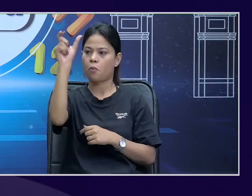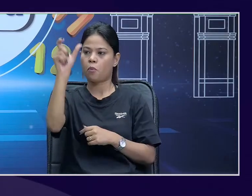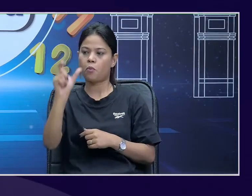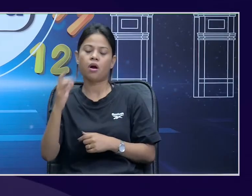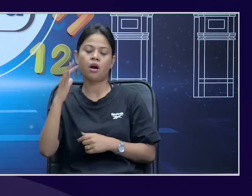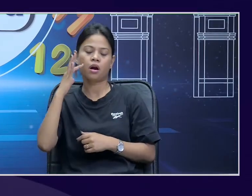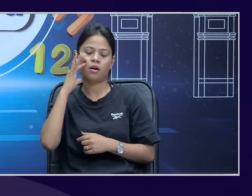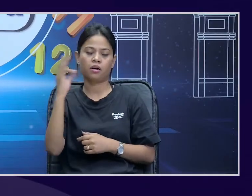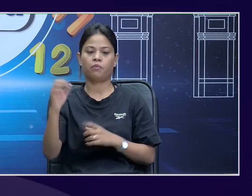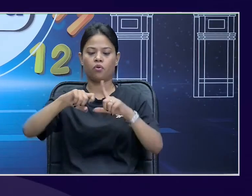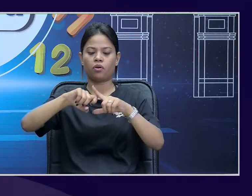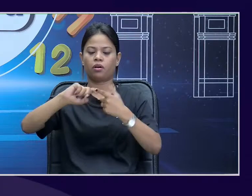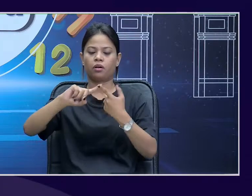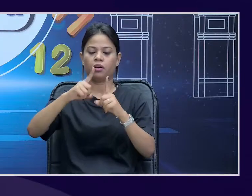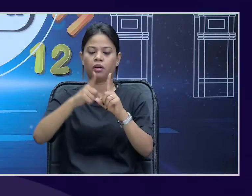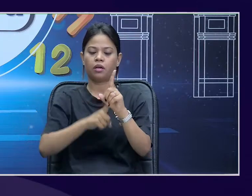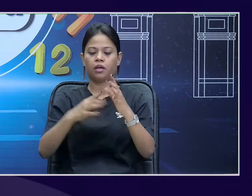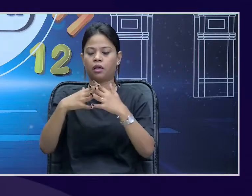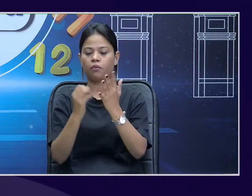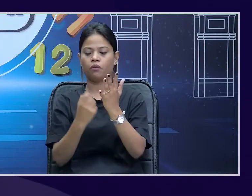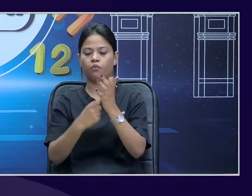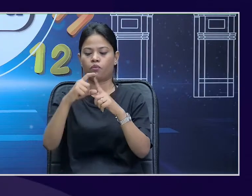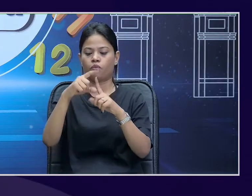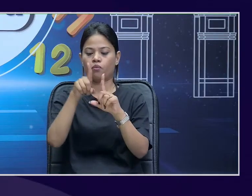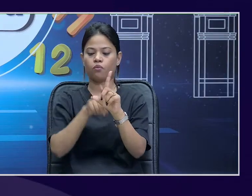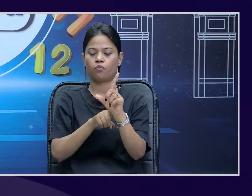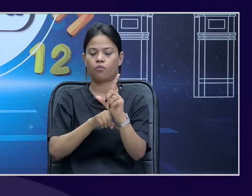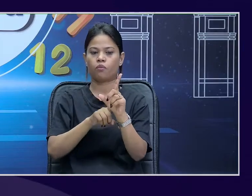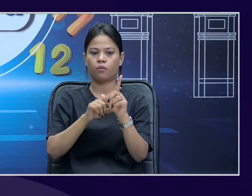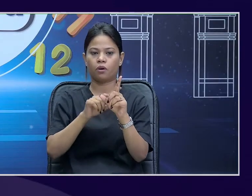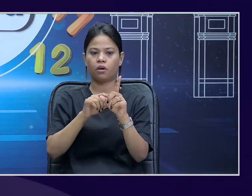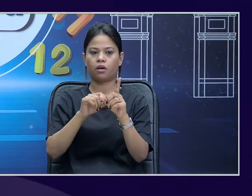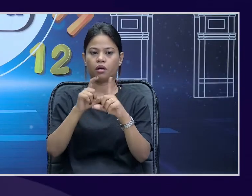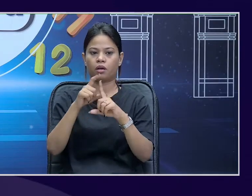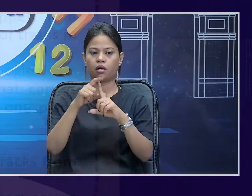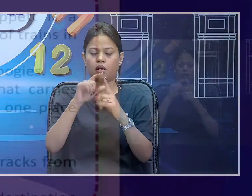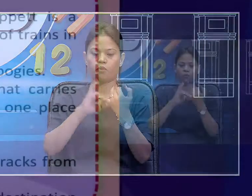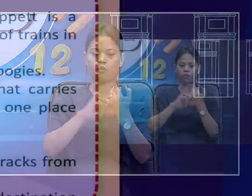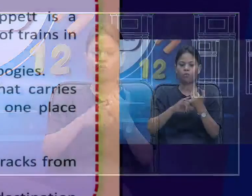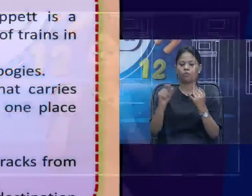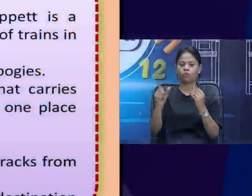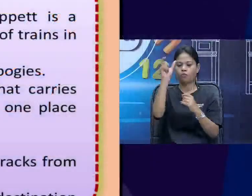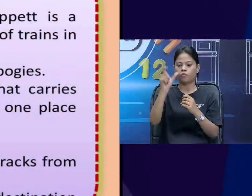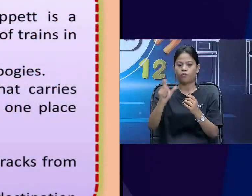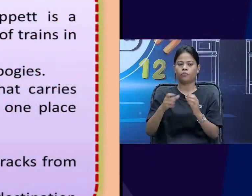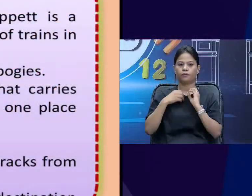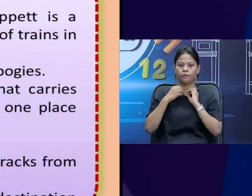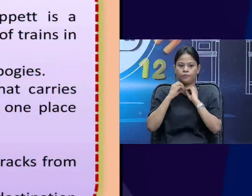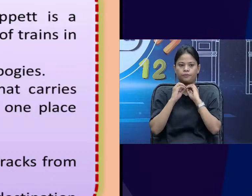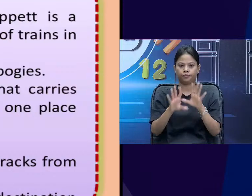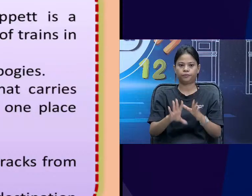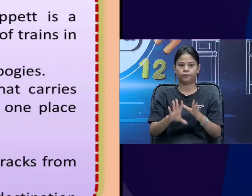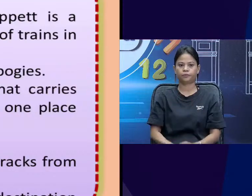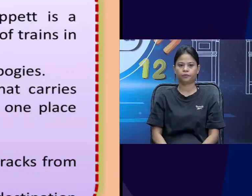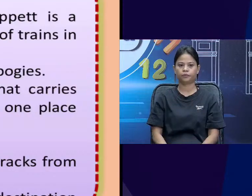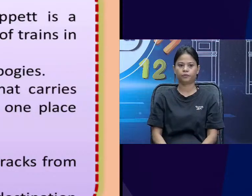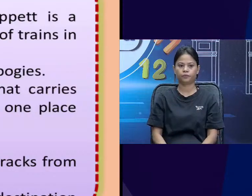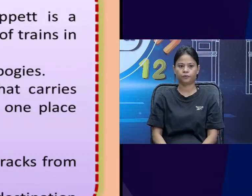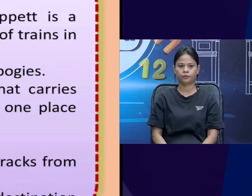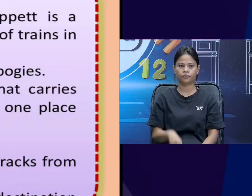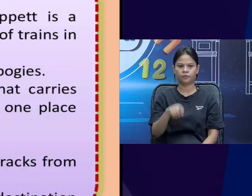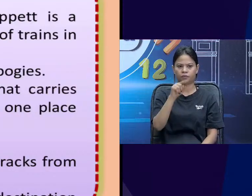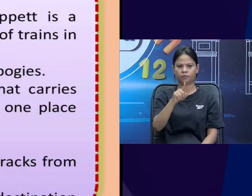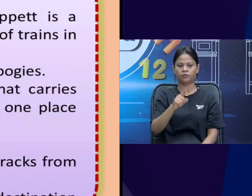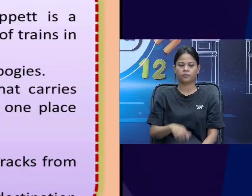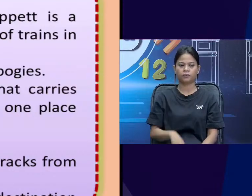slide. Okay, yeah, Yes, okay, ma'am. I'll put. As usual, dear learners and viewers. I have summarized the poem. Is it